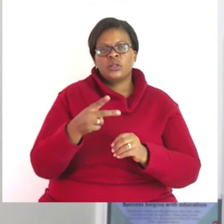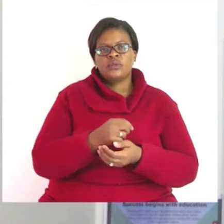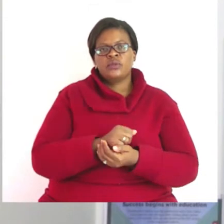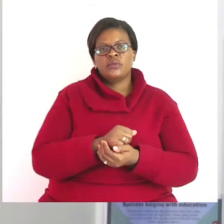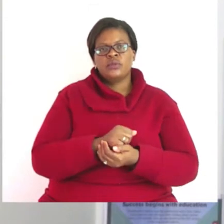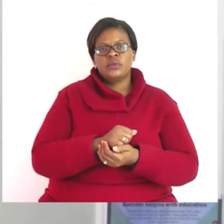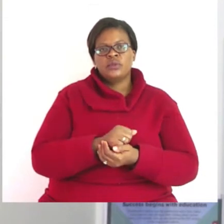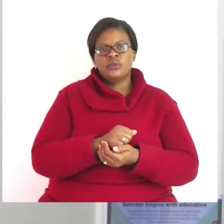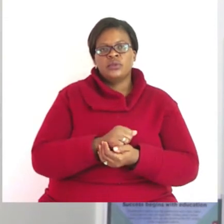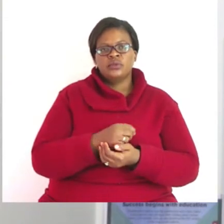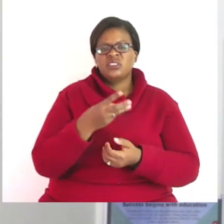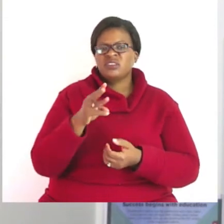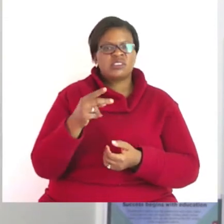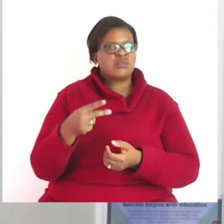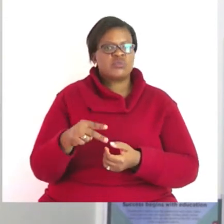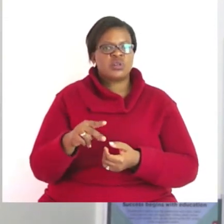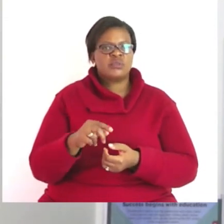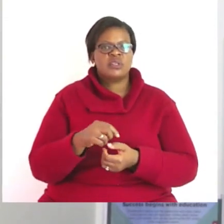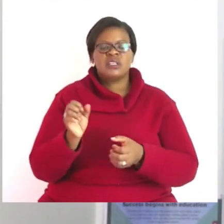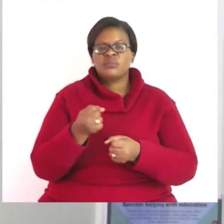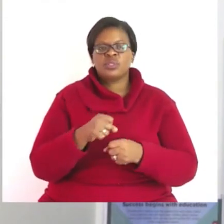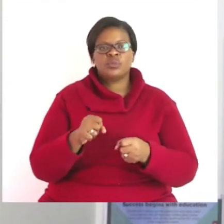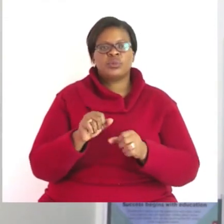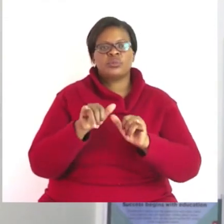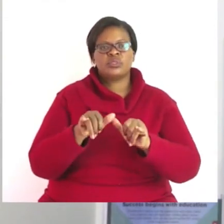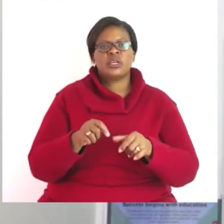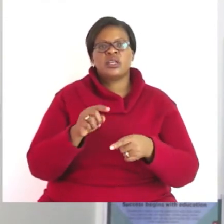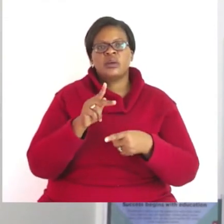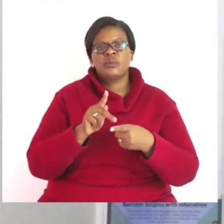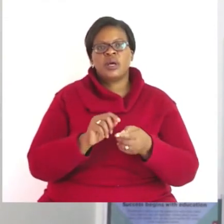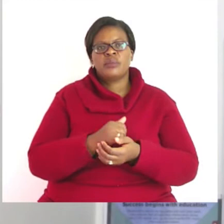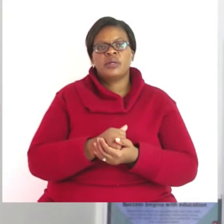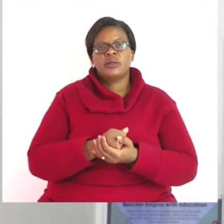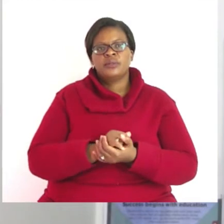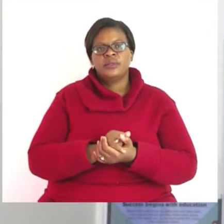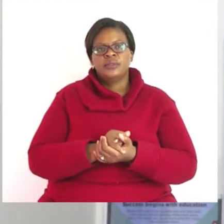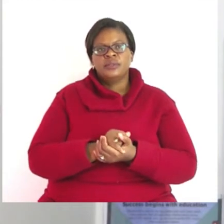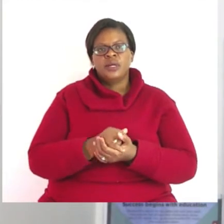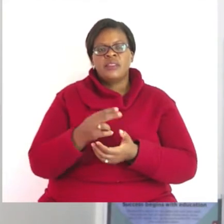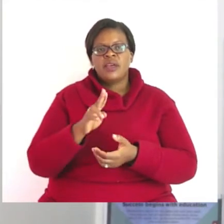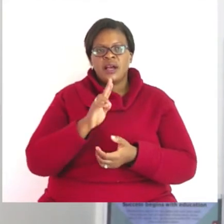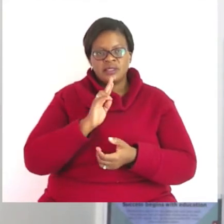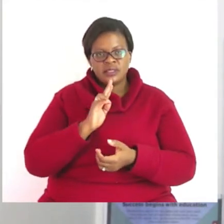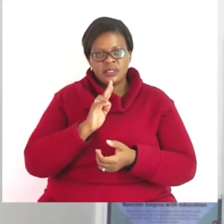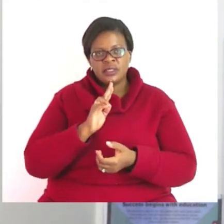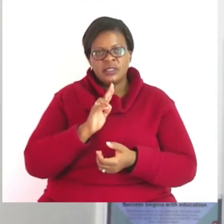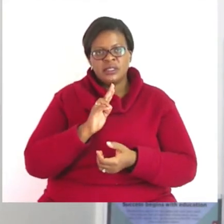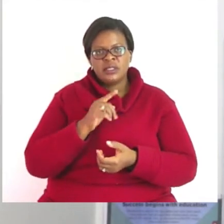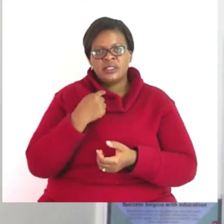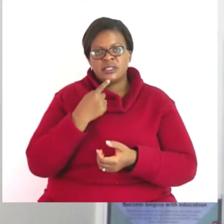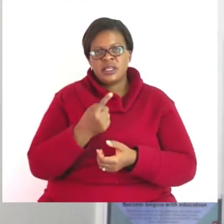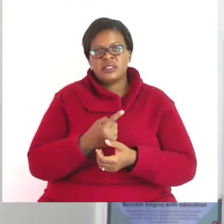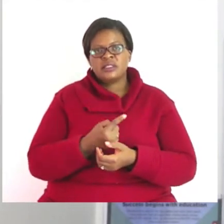be a prime number or a prime factor. To answer these, say